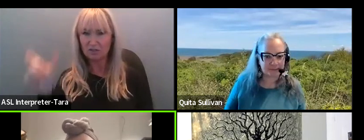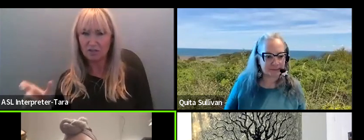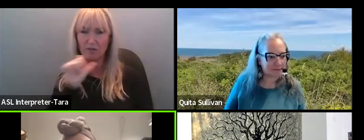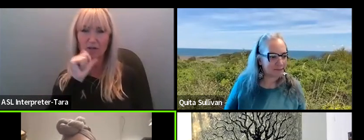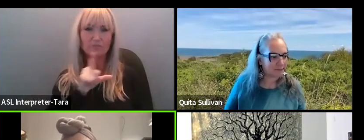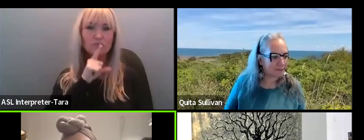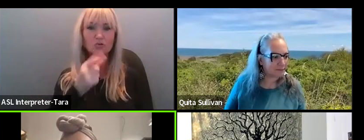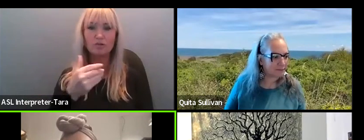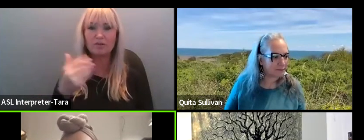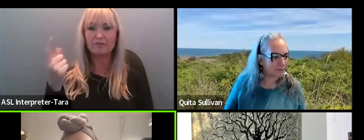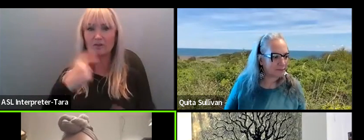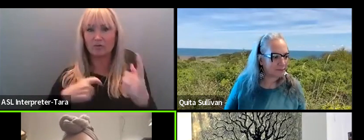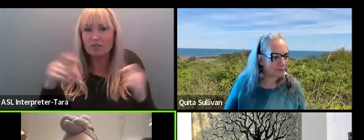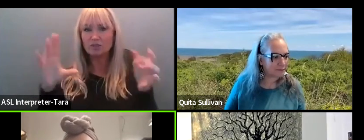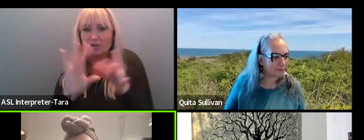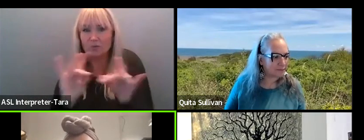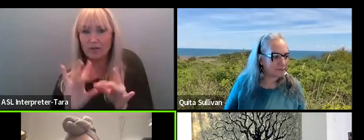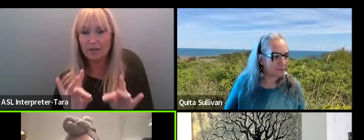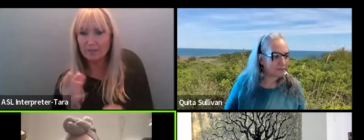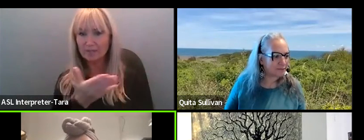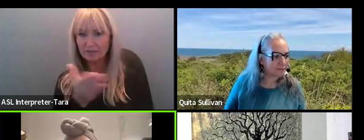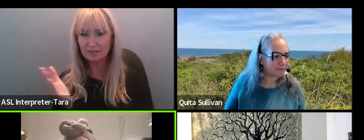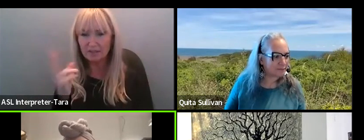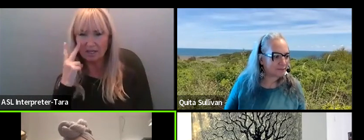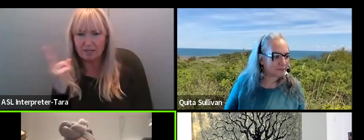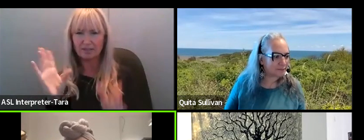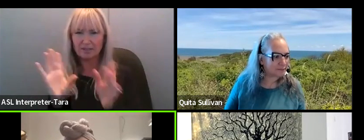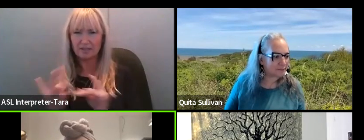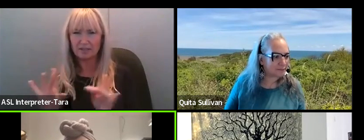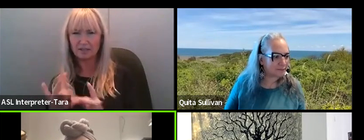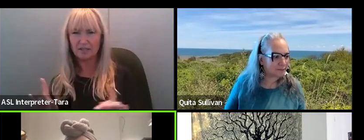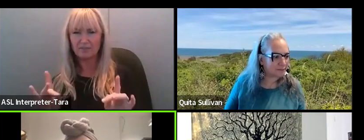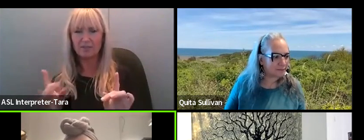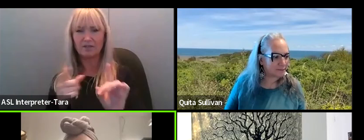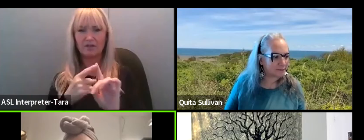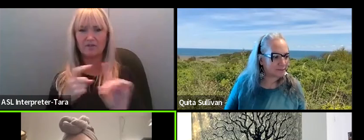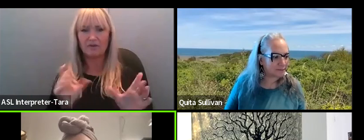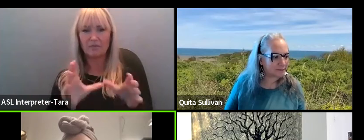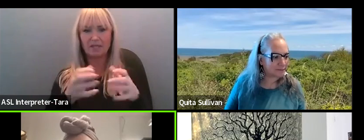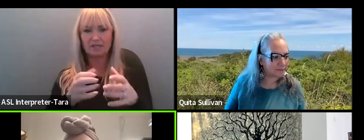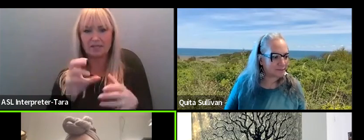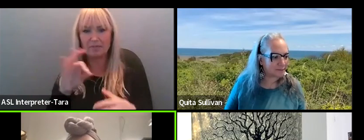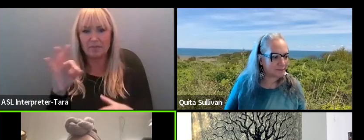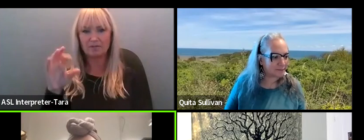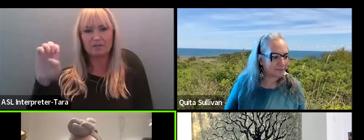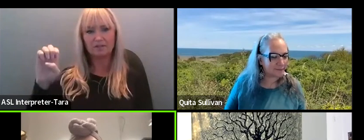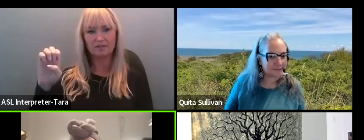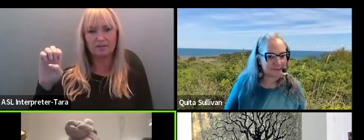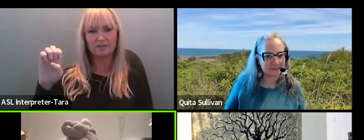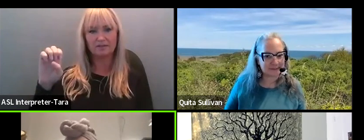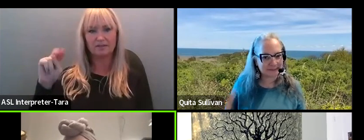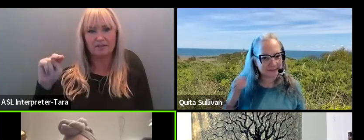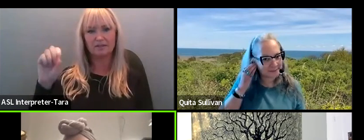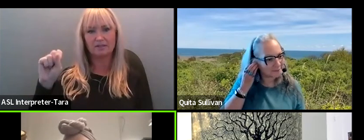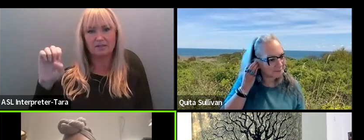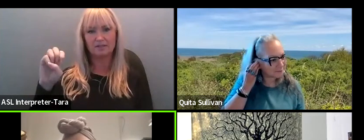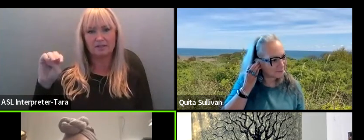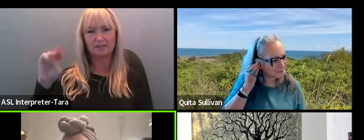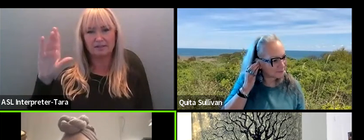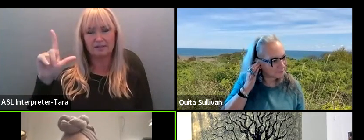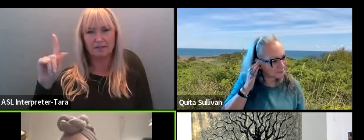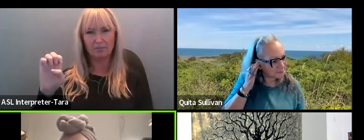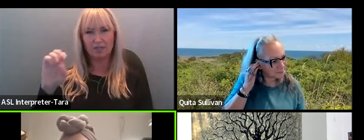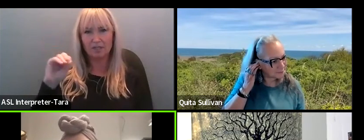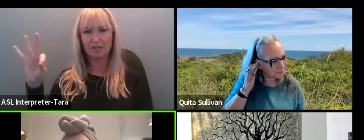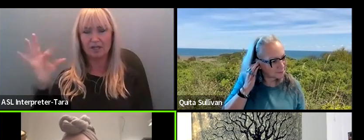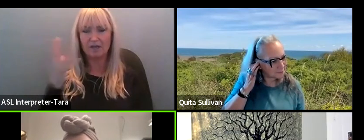comments or questions. I do see the comment from the Ensemble of Color. So they said, beautiful, from